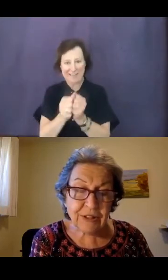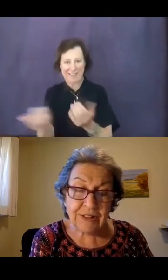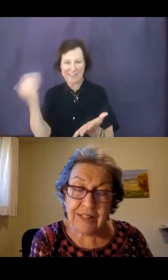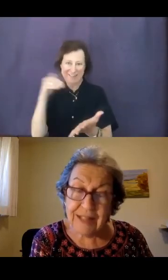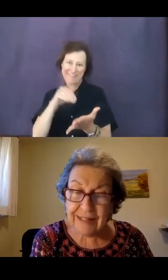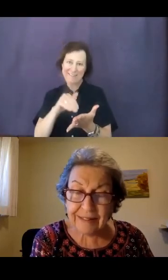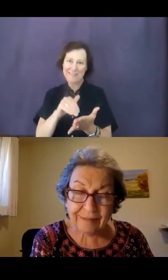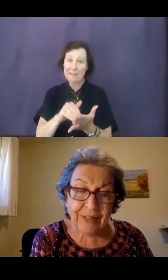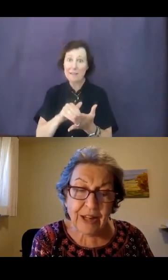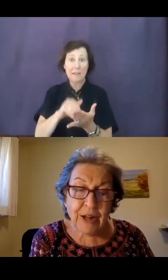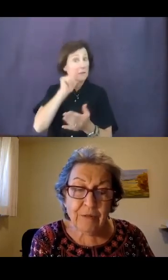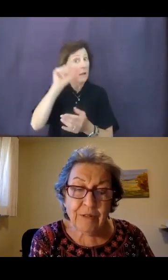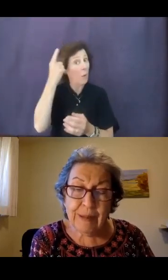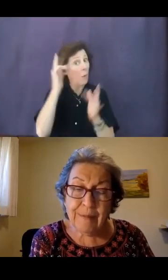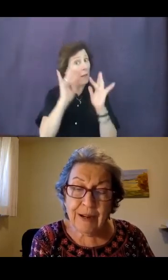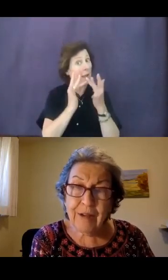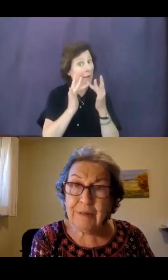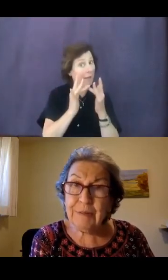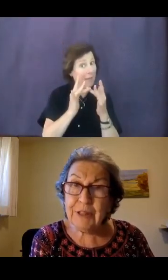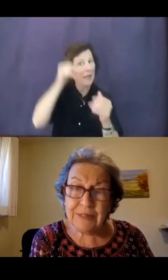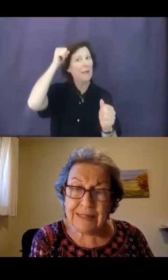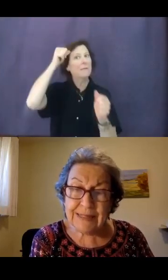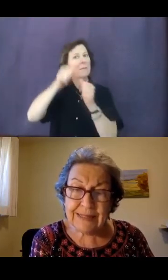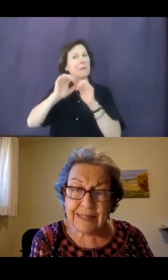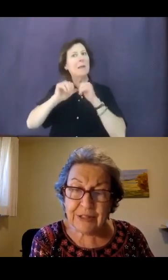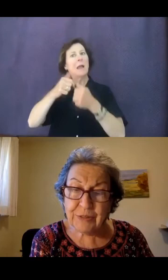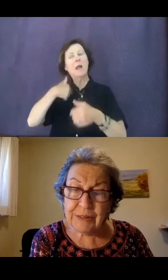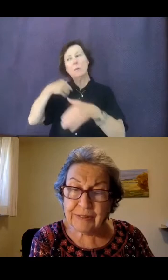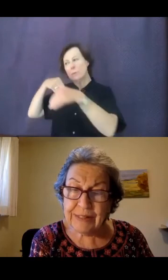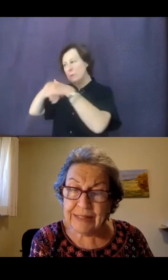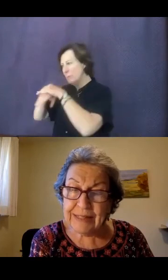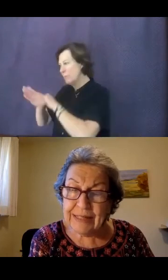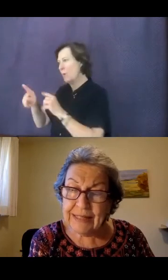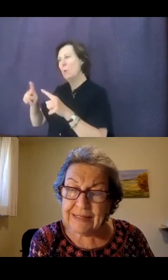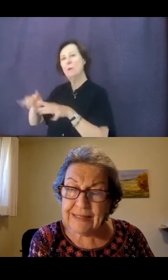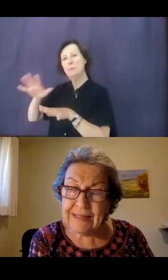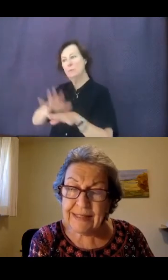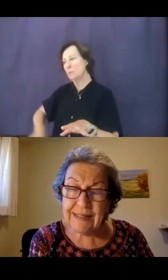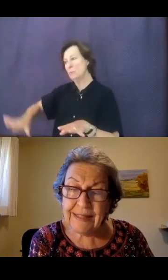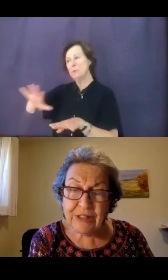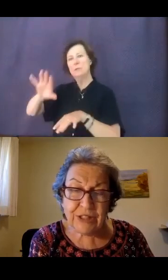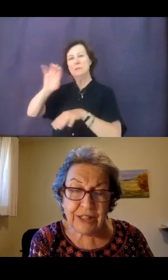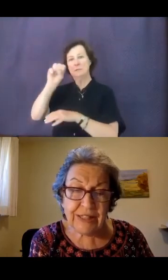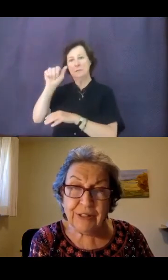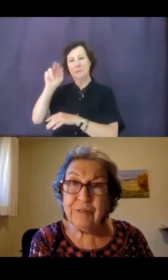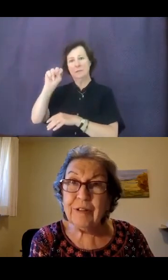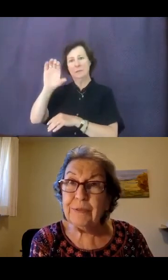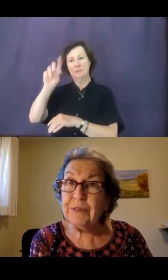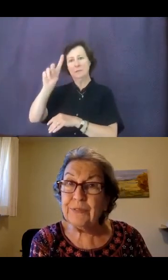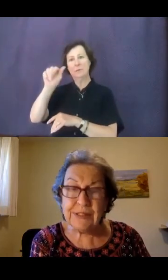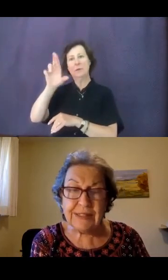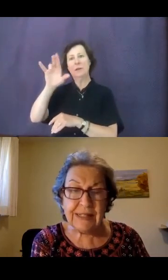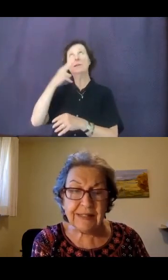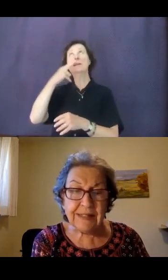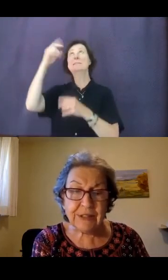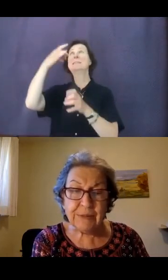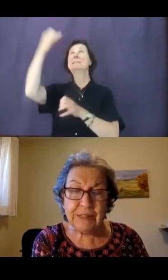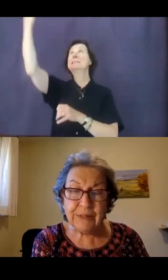just online. Remember how we would go into the sanctuary and see sunlight shining through our beautiful